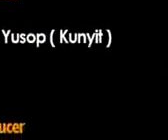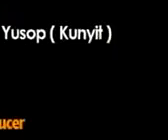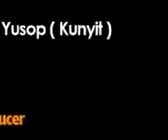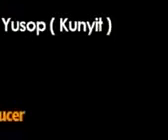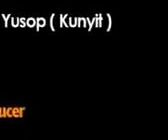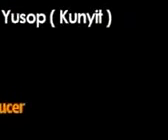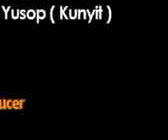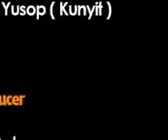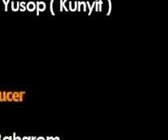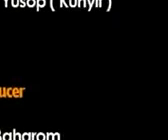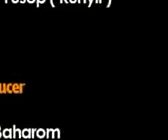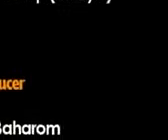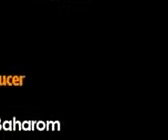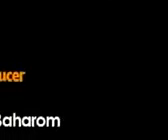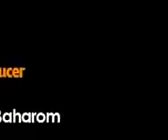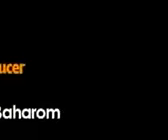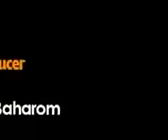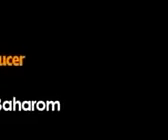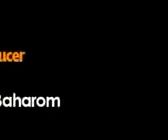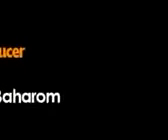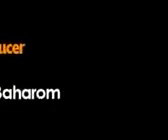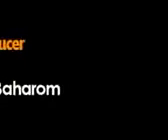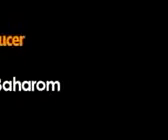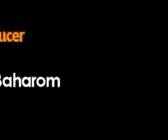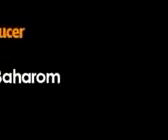beaker or a cylinder,